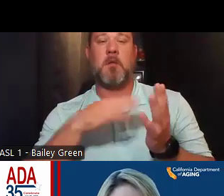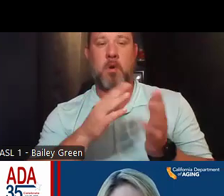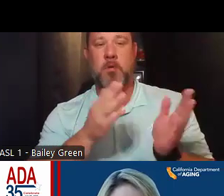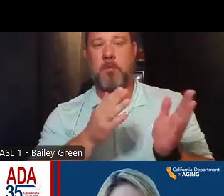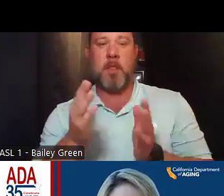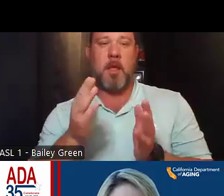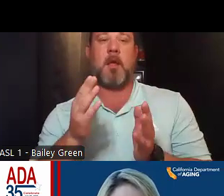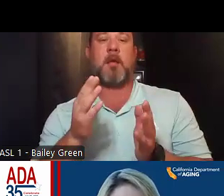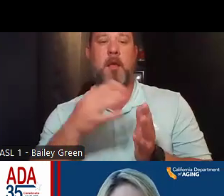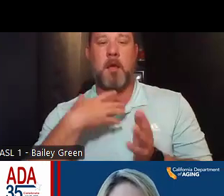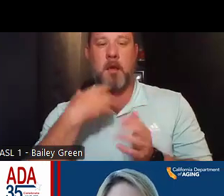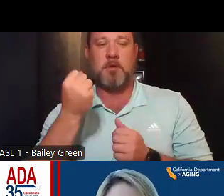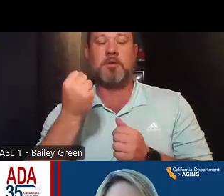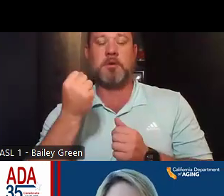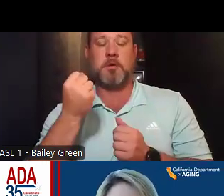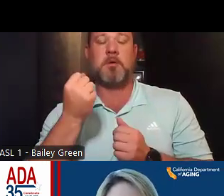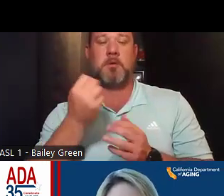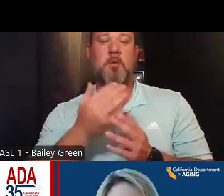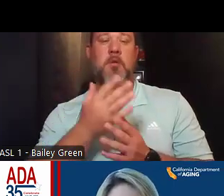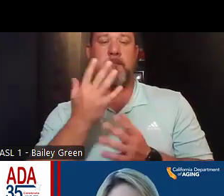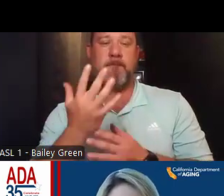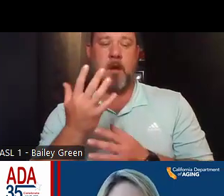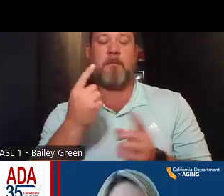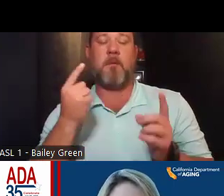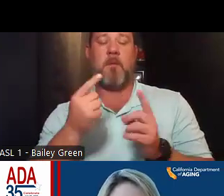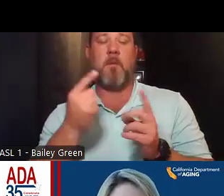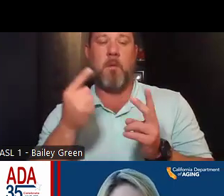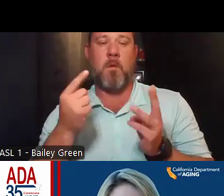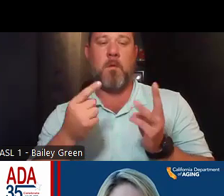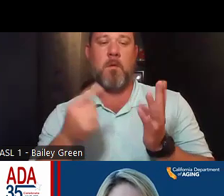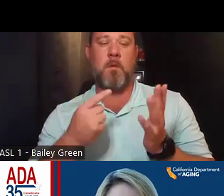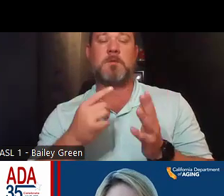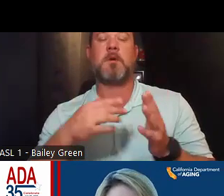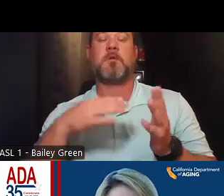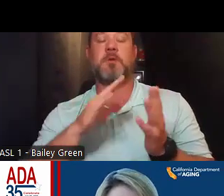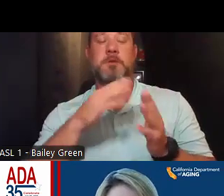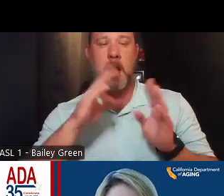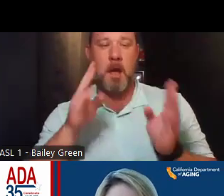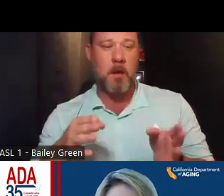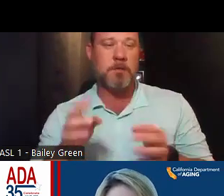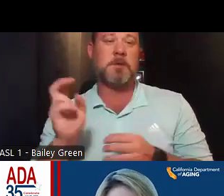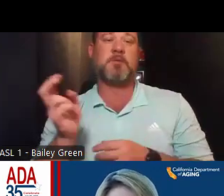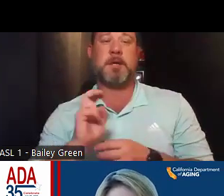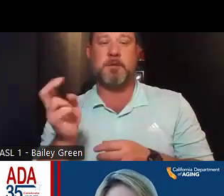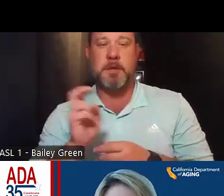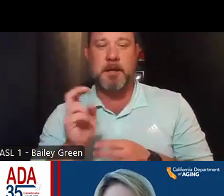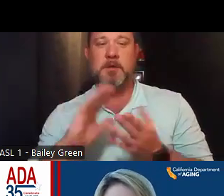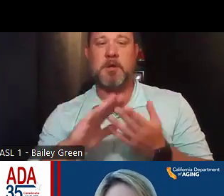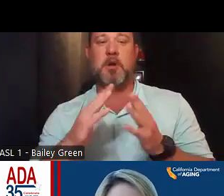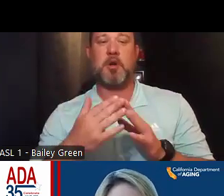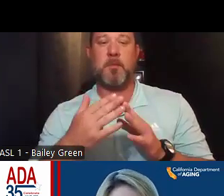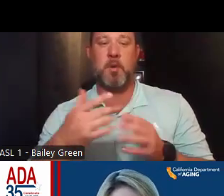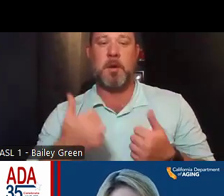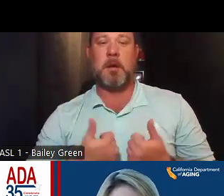for the aging of our population through these 5 bold goals that address housing and transportation and community living, how